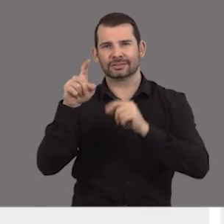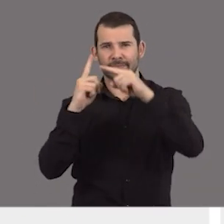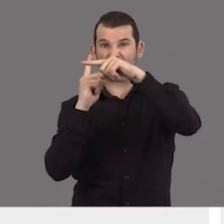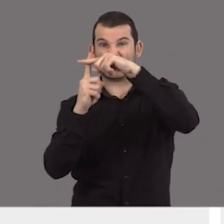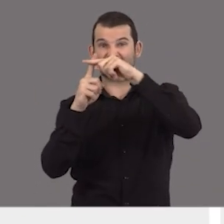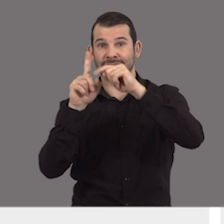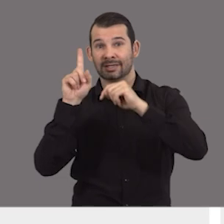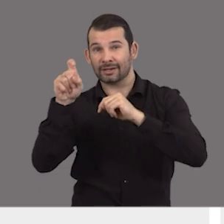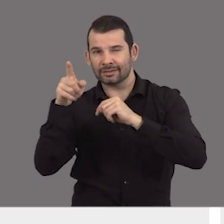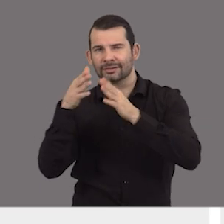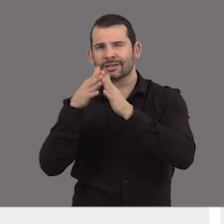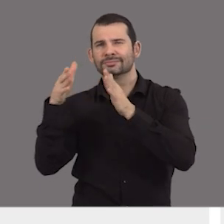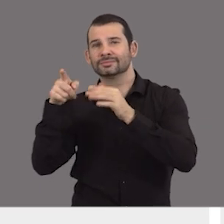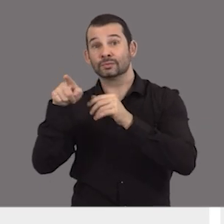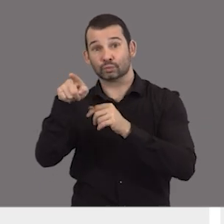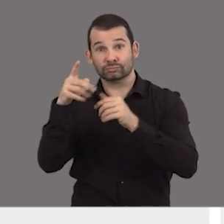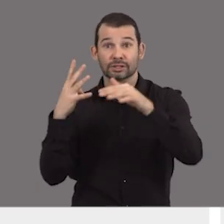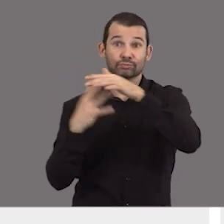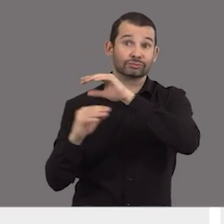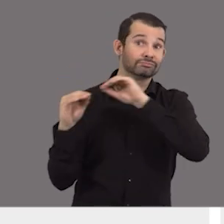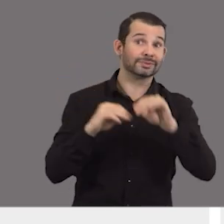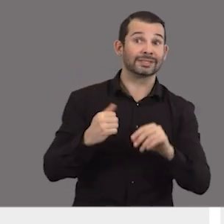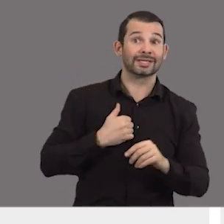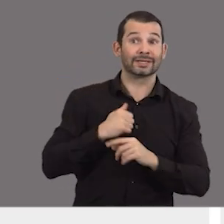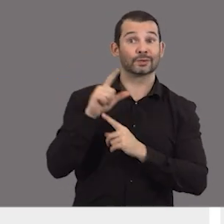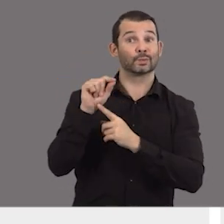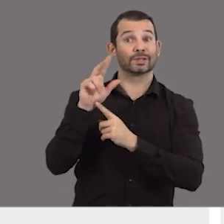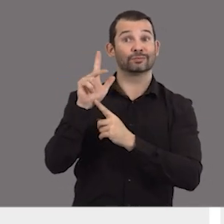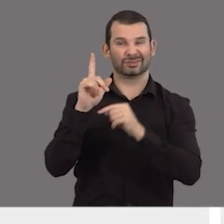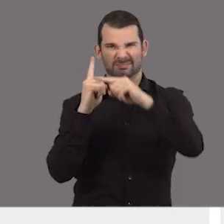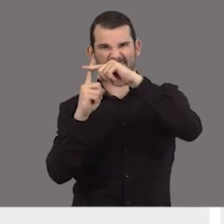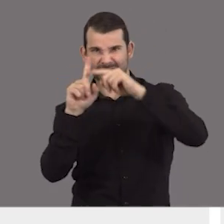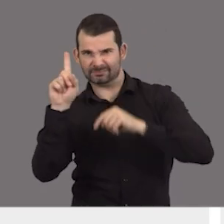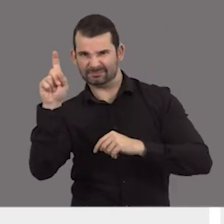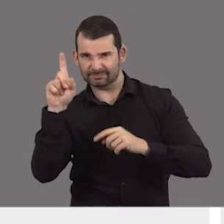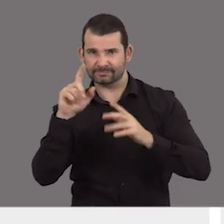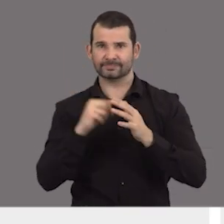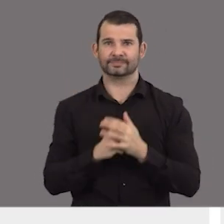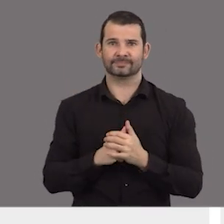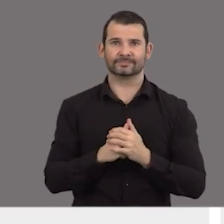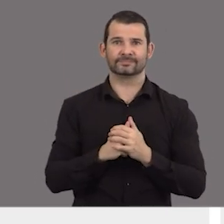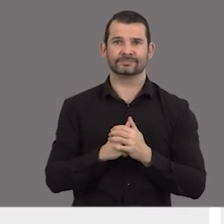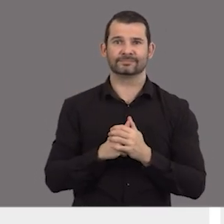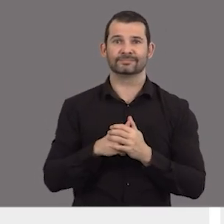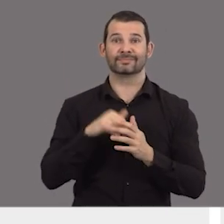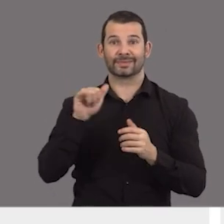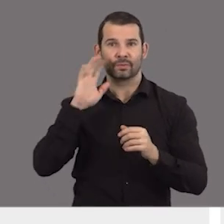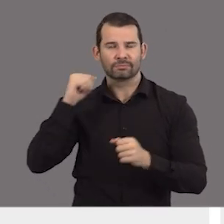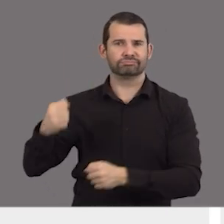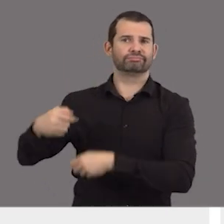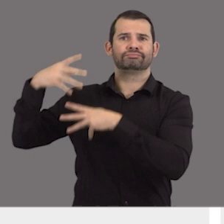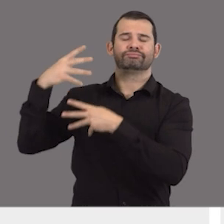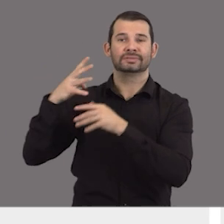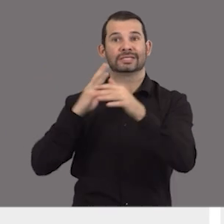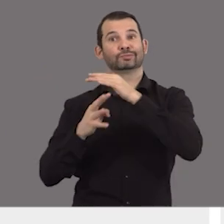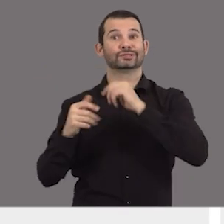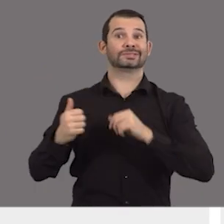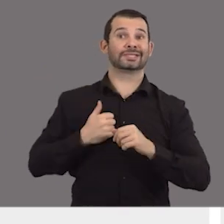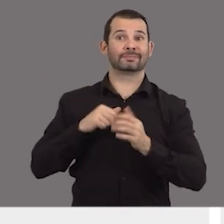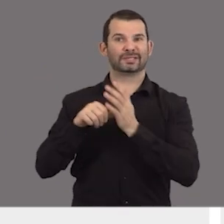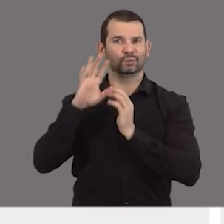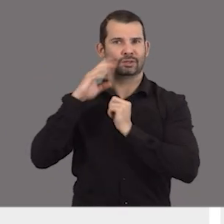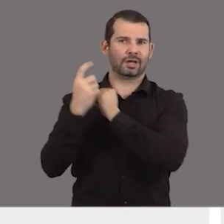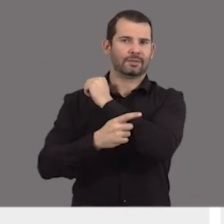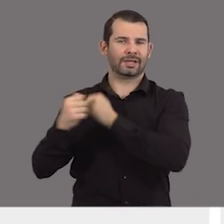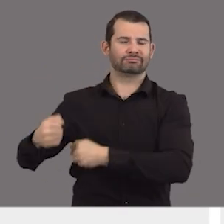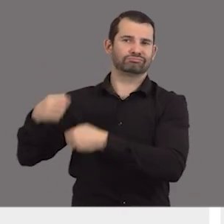click the plus sign next to You immigrated to Canada in 2023. The Immigration to Canada page